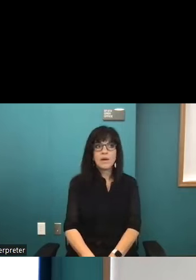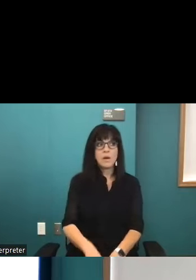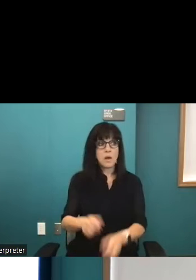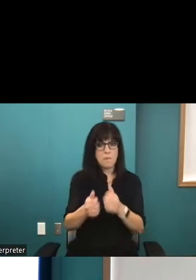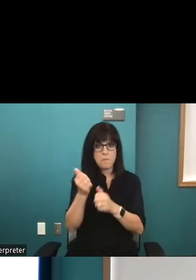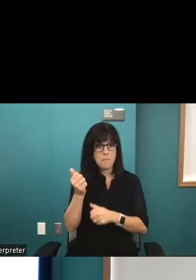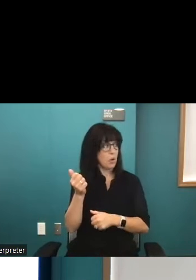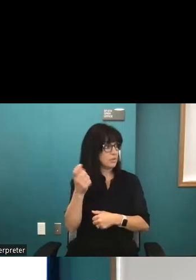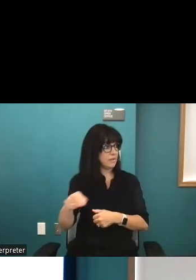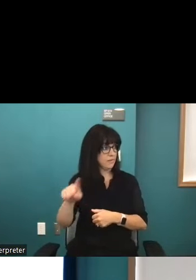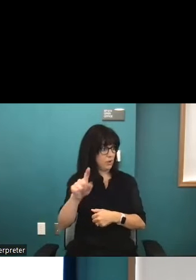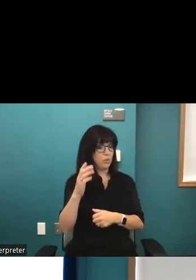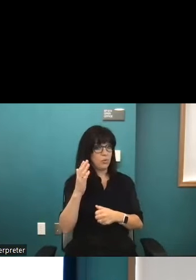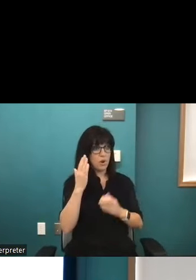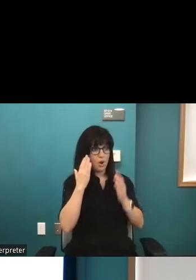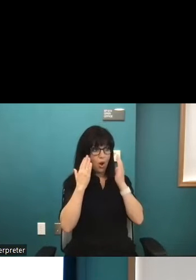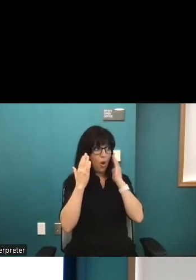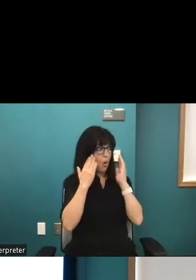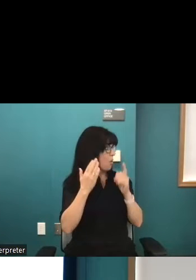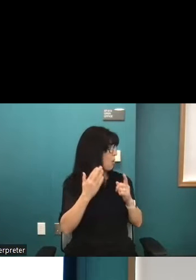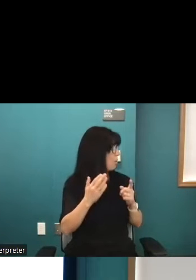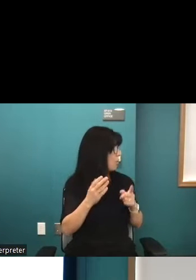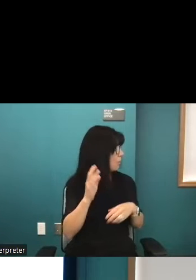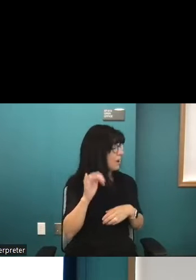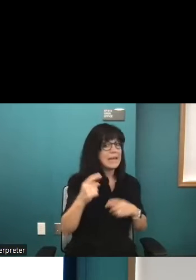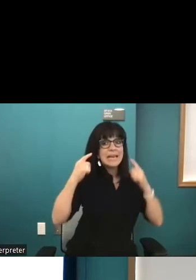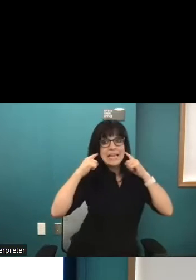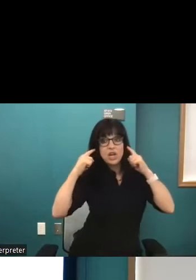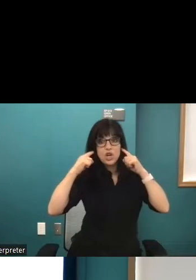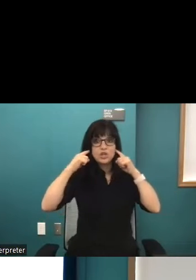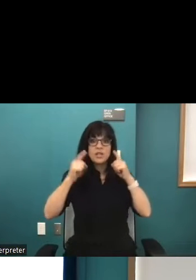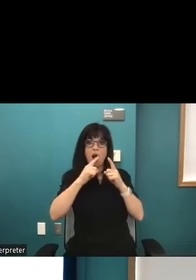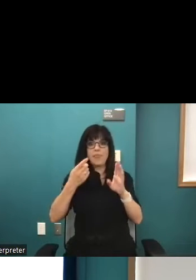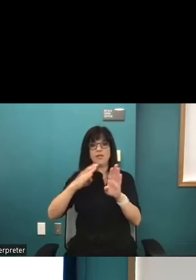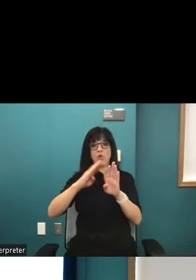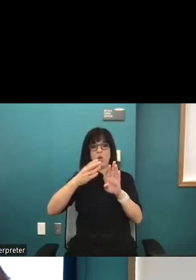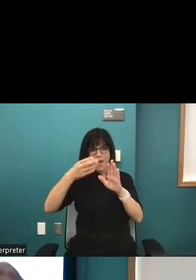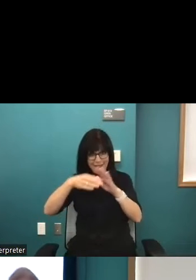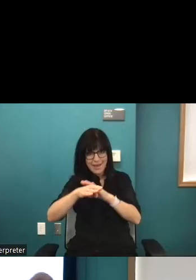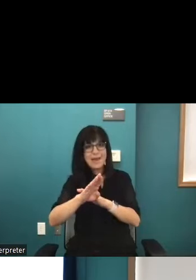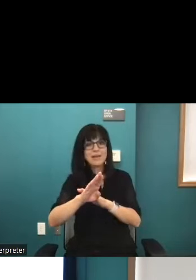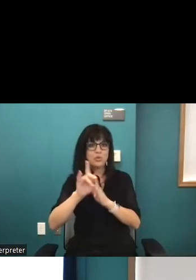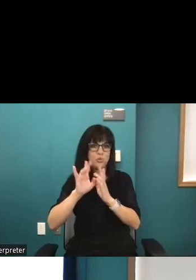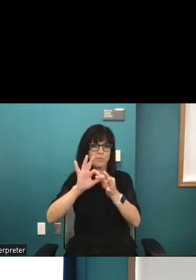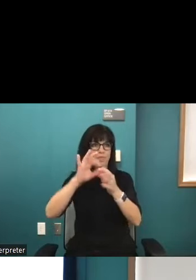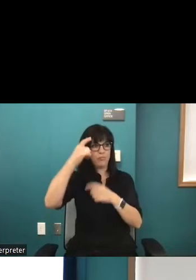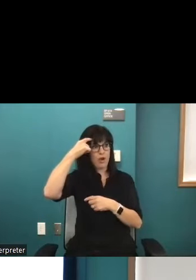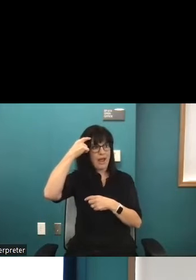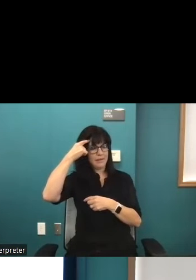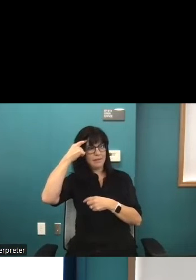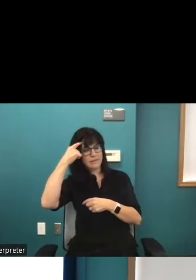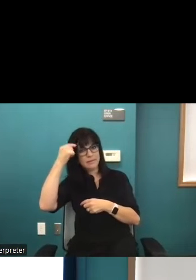most of you are familiar with, we know that ears are the doorway to the brain. Can I have you click again? Yep. Sorry, I have lots of